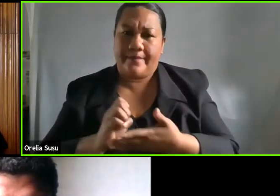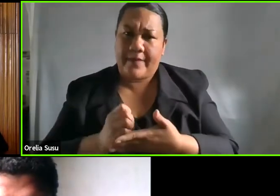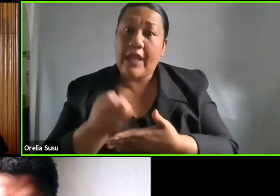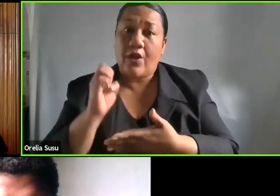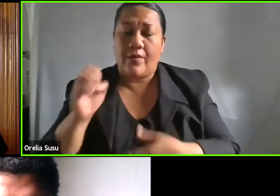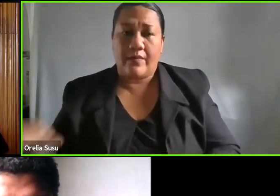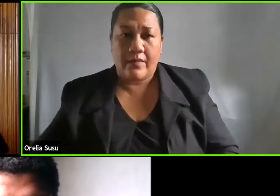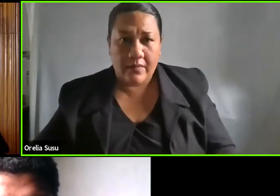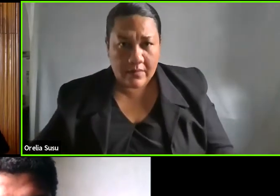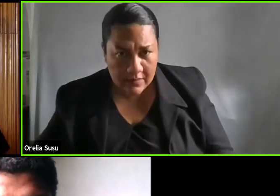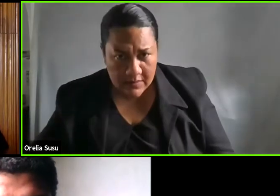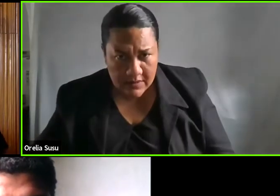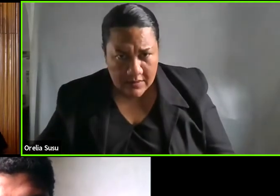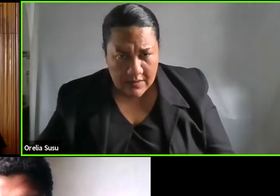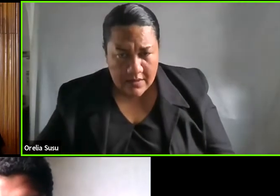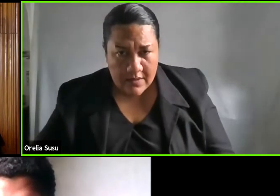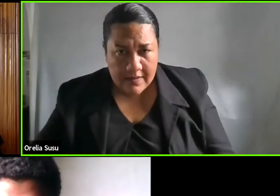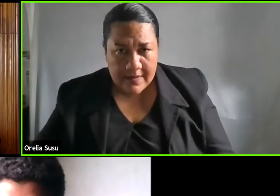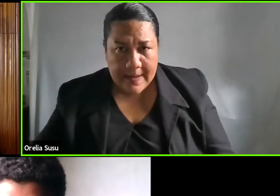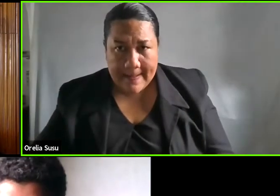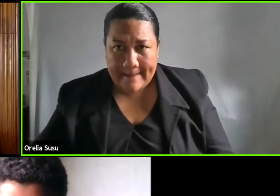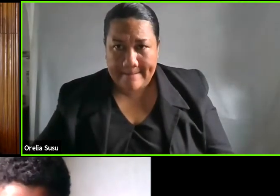let them get straight into the session.